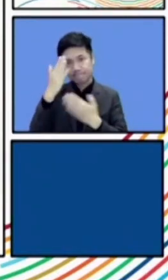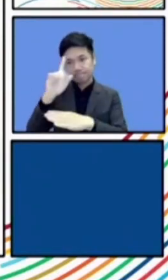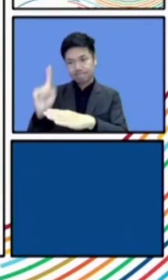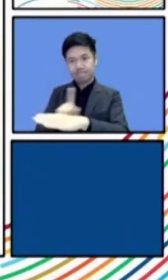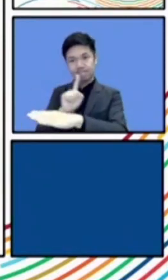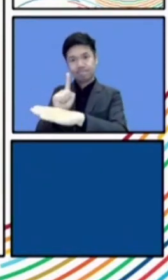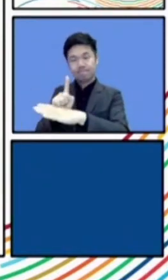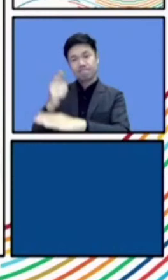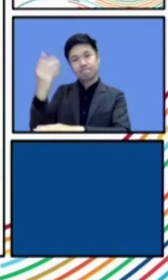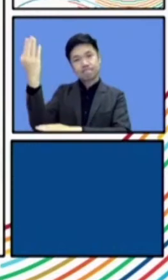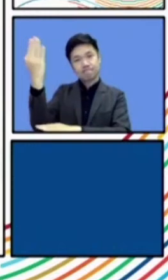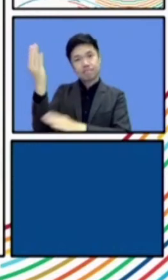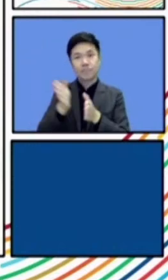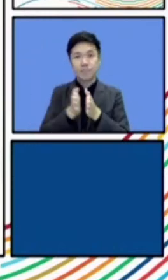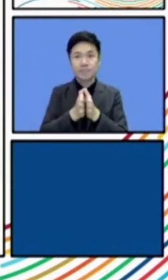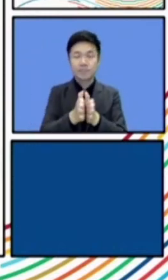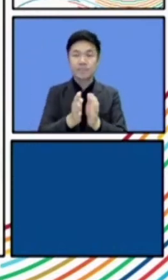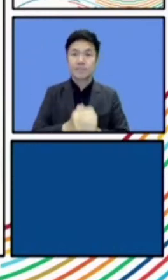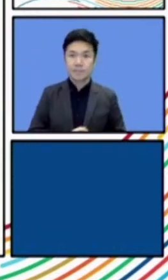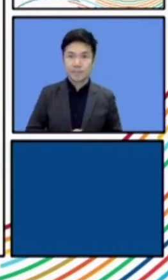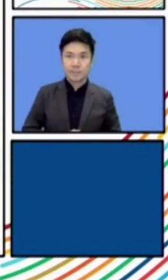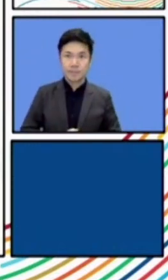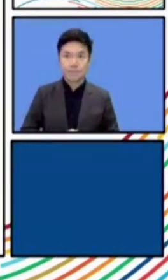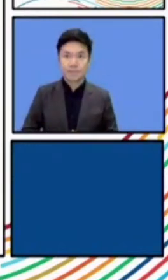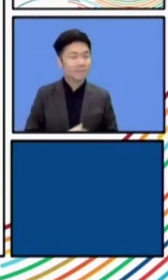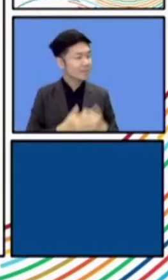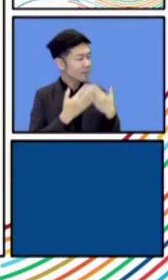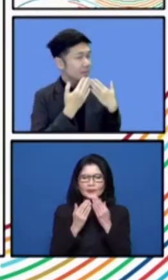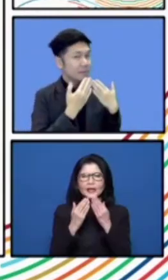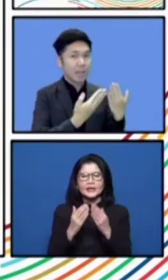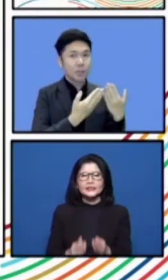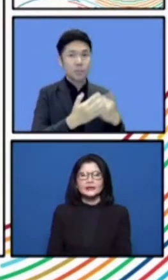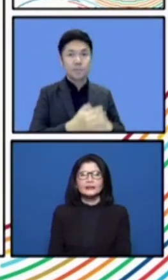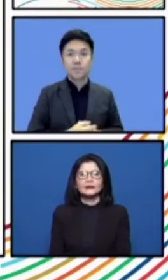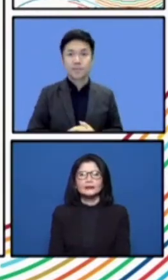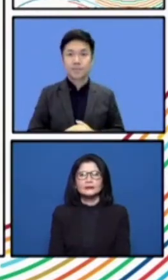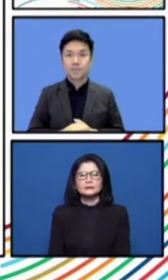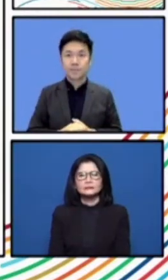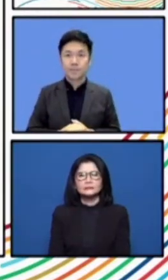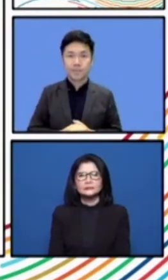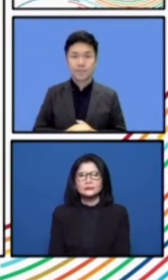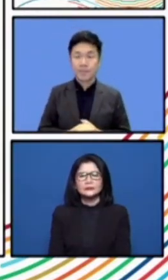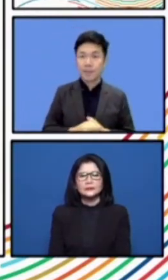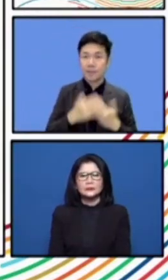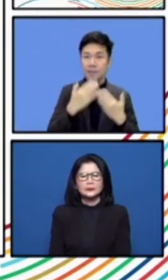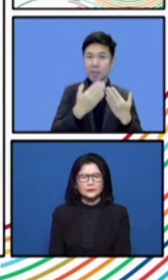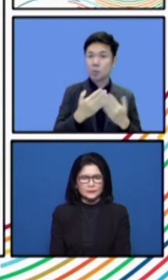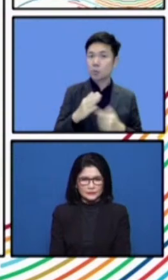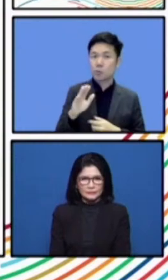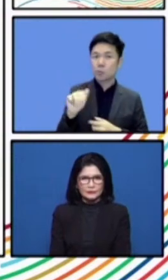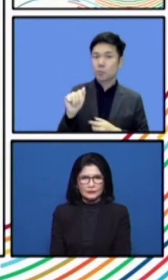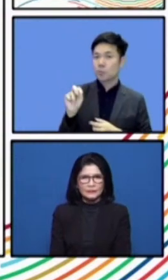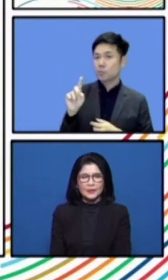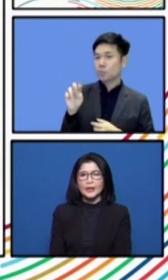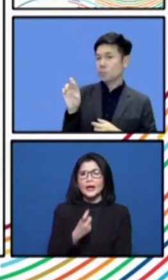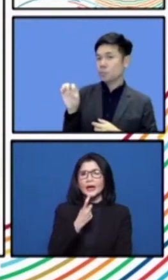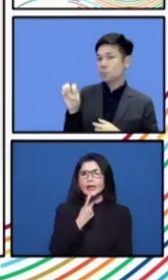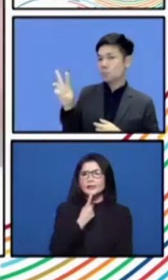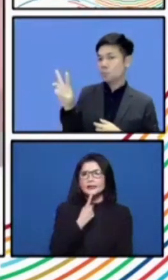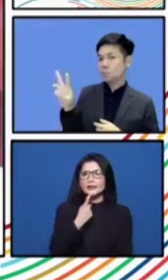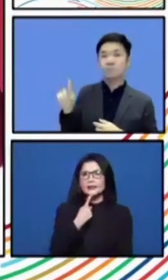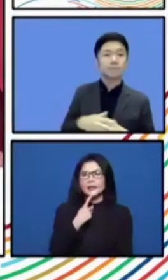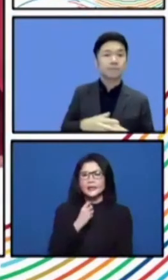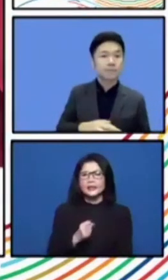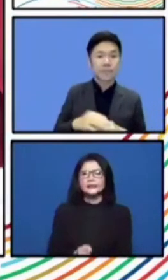thank you Mr Andrew burnis uh in advancing the harmonization of national legislation